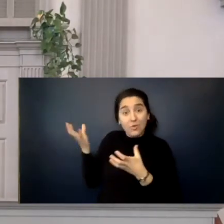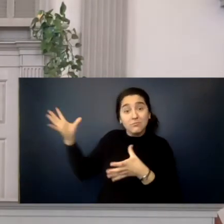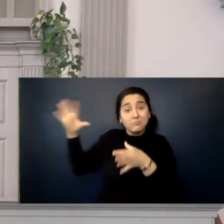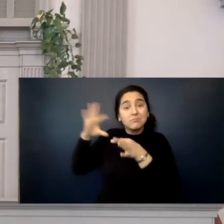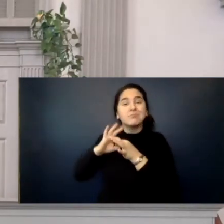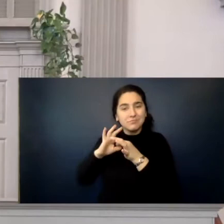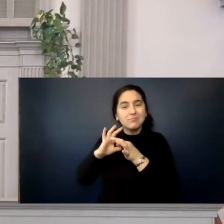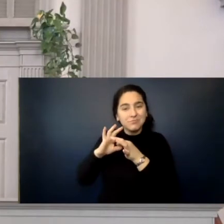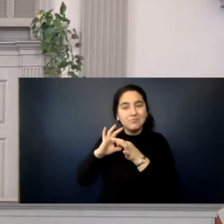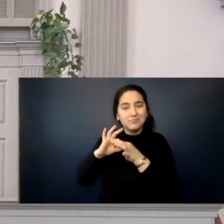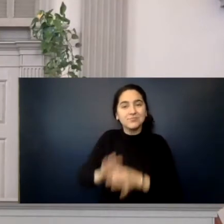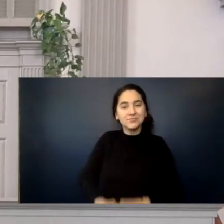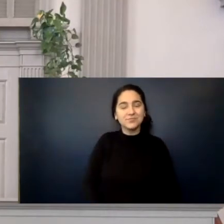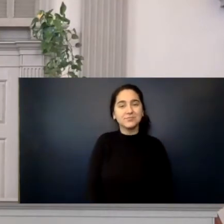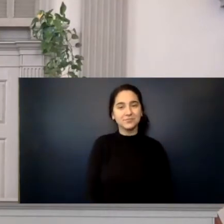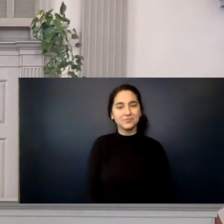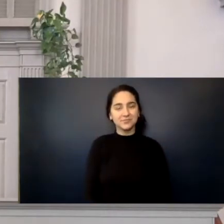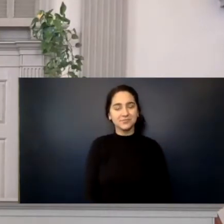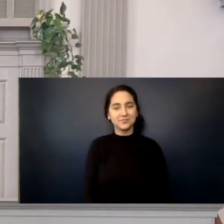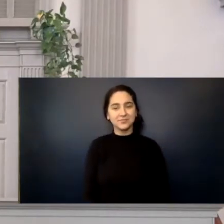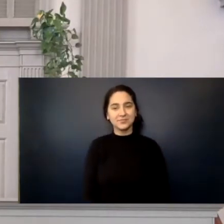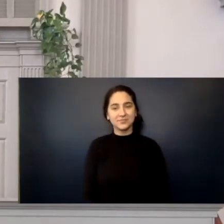and righteousness.